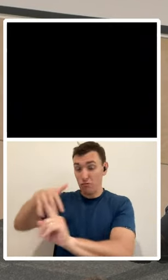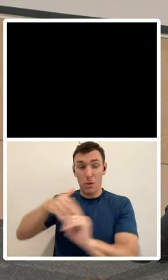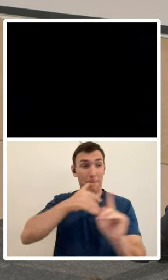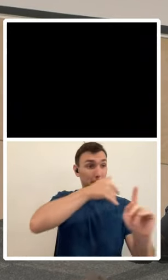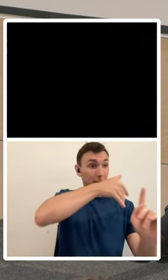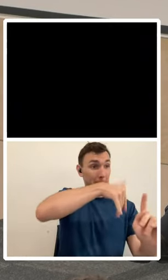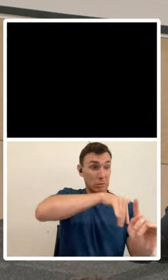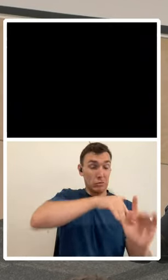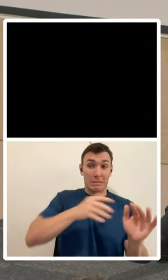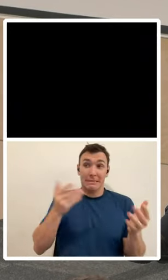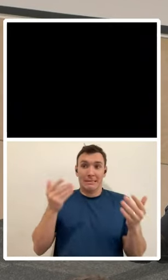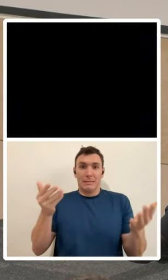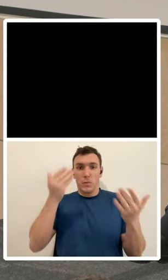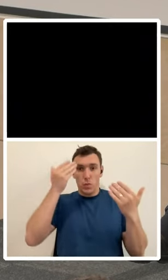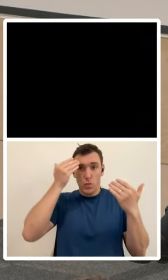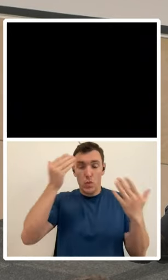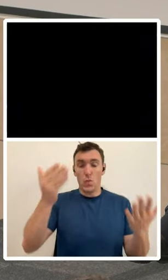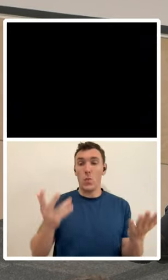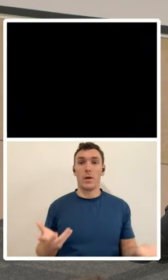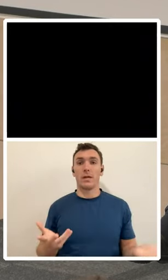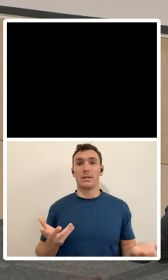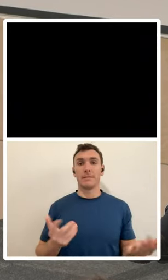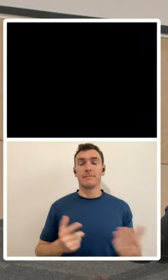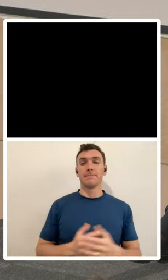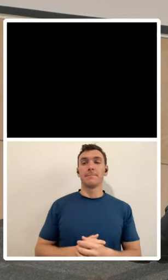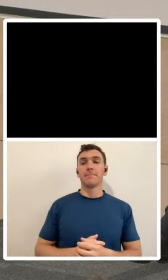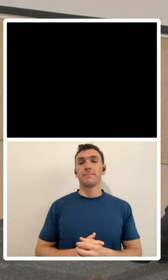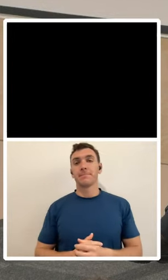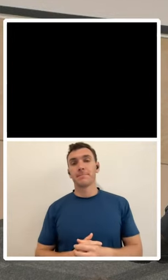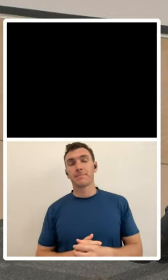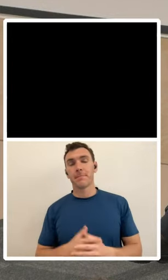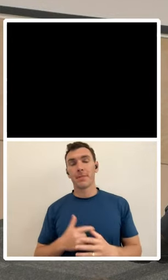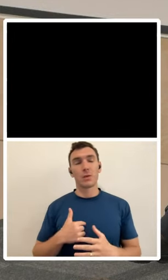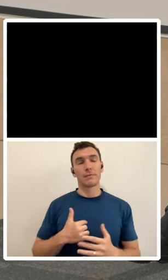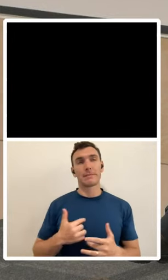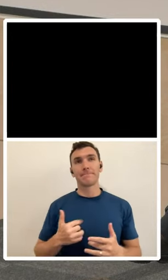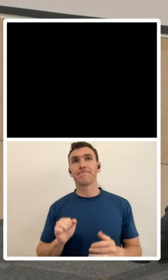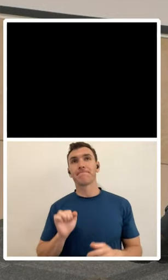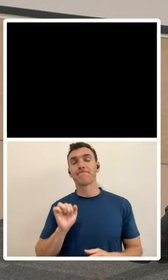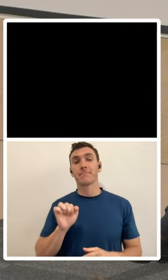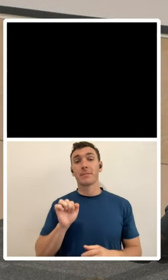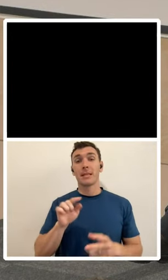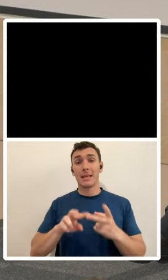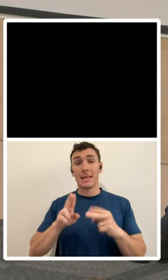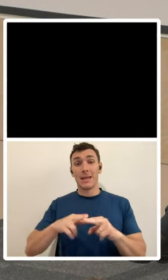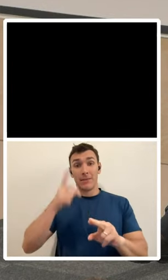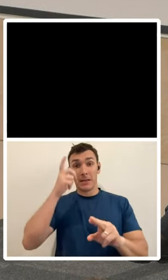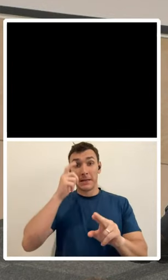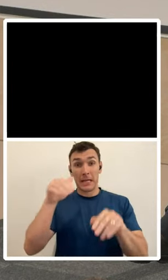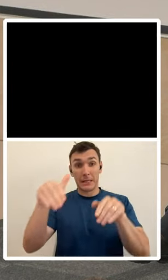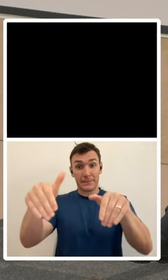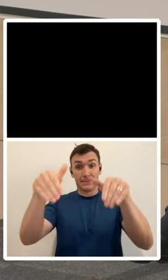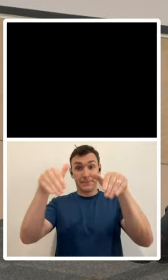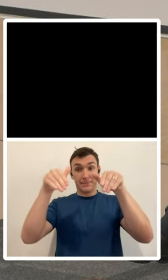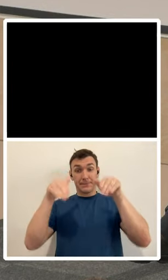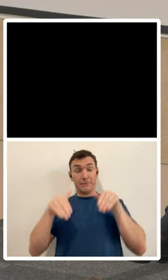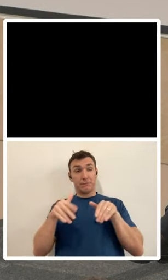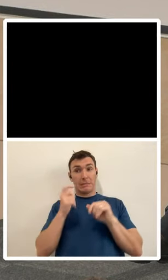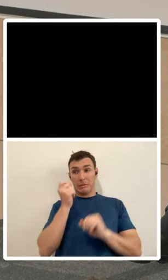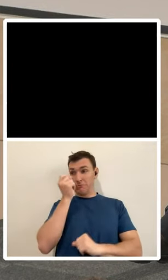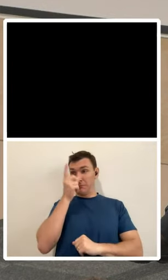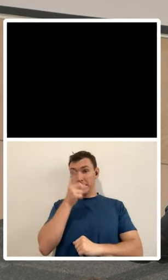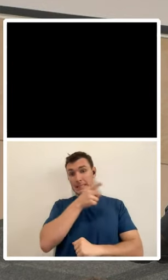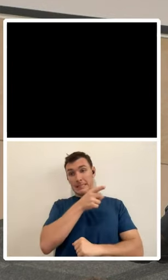so I think, if you can step away and realise, like, the game is rigged. And if you get a chance, if you get, like, a little squeak in